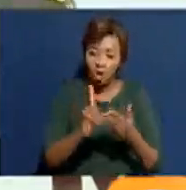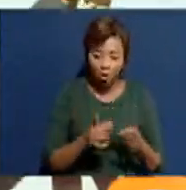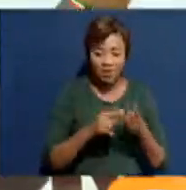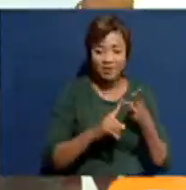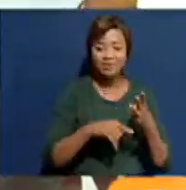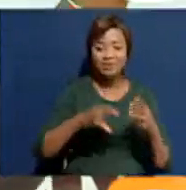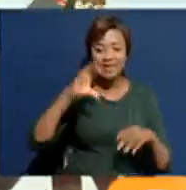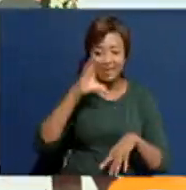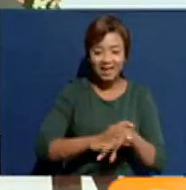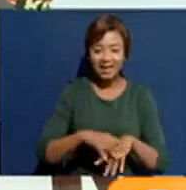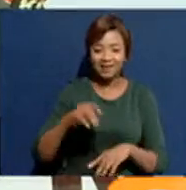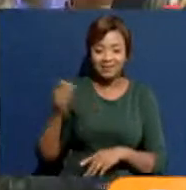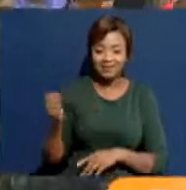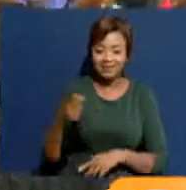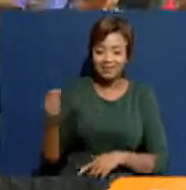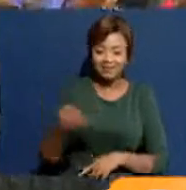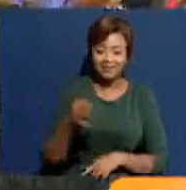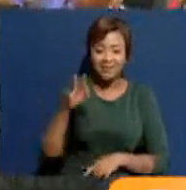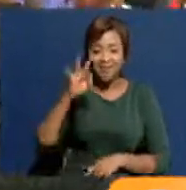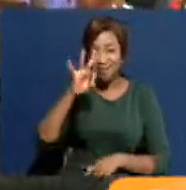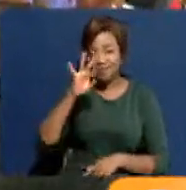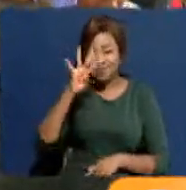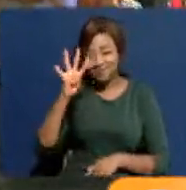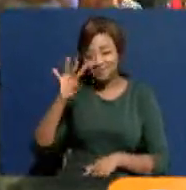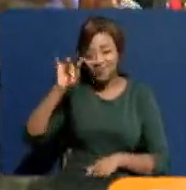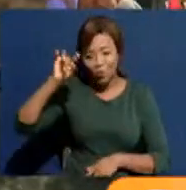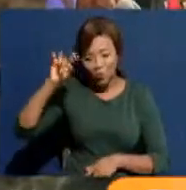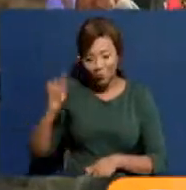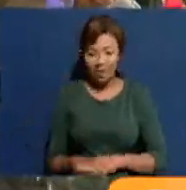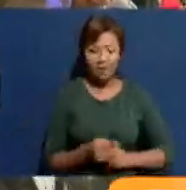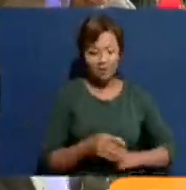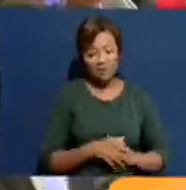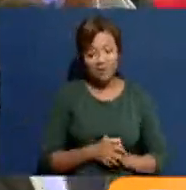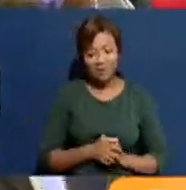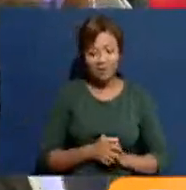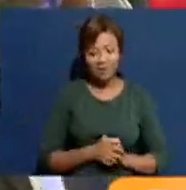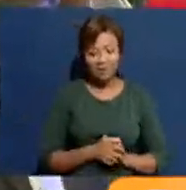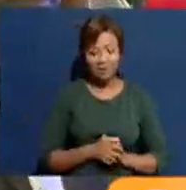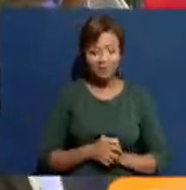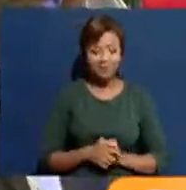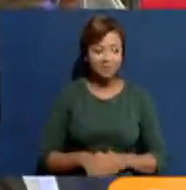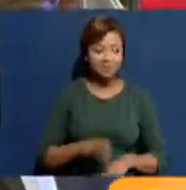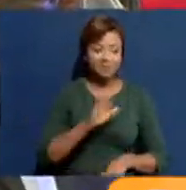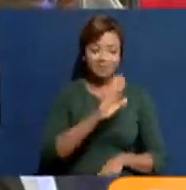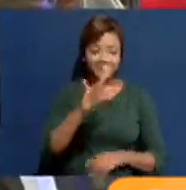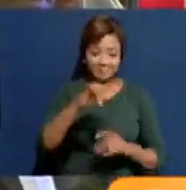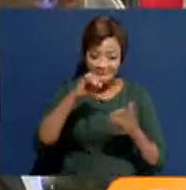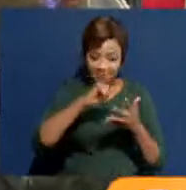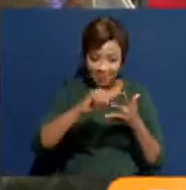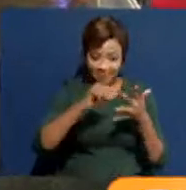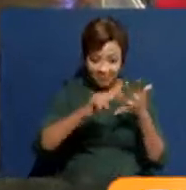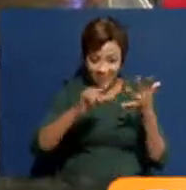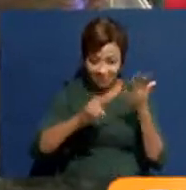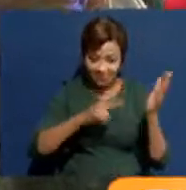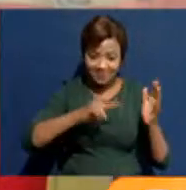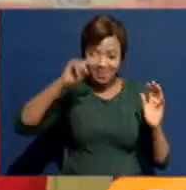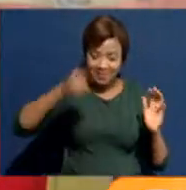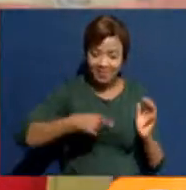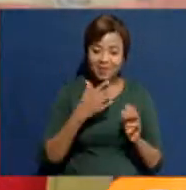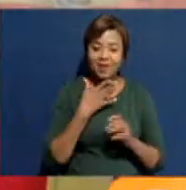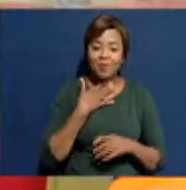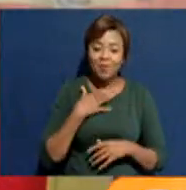na 34,000. The MCAs have tabled demands they want met within 14 days. They